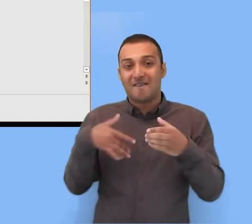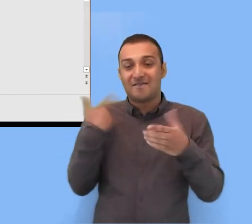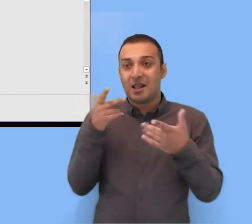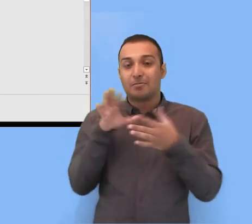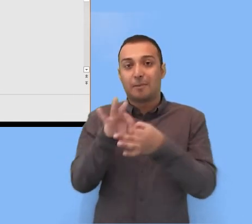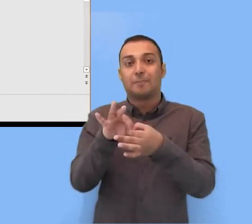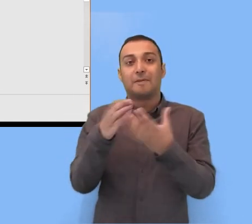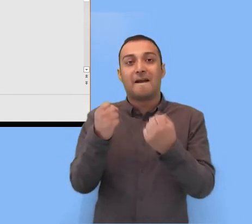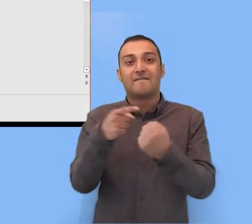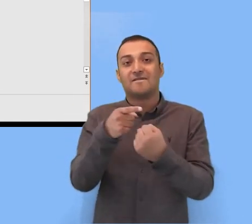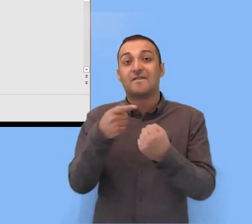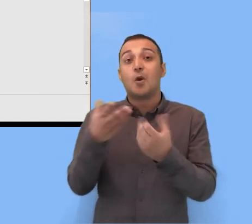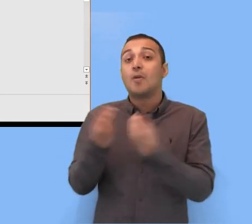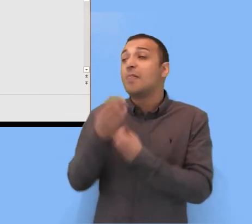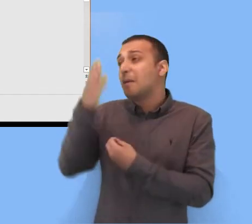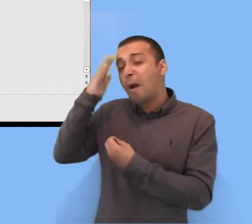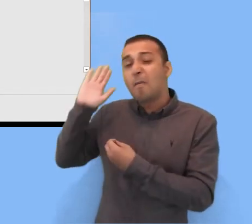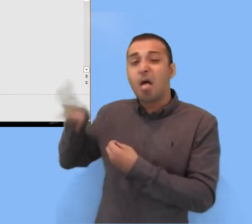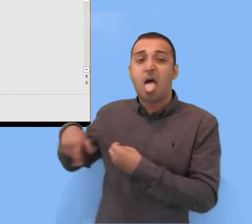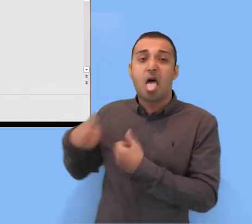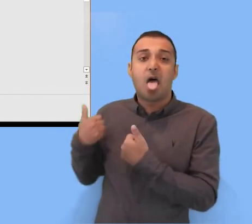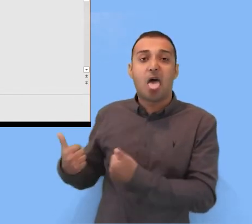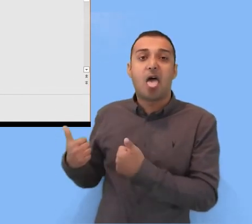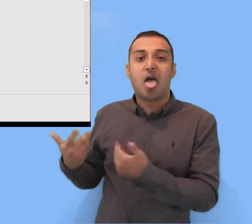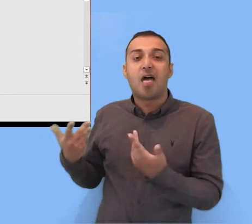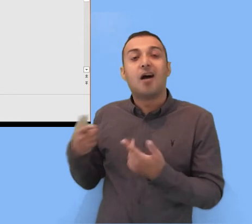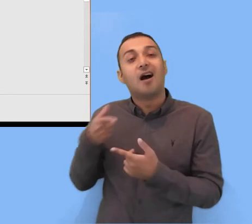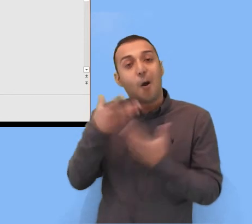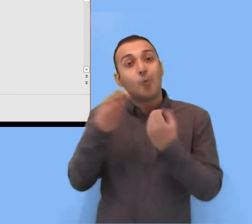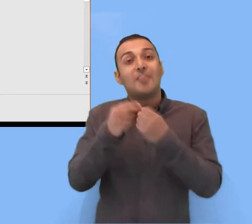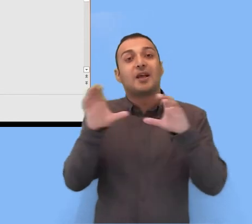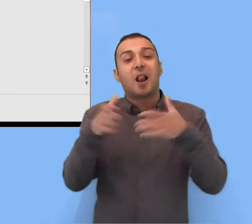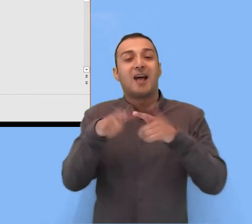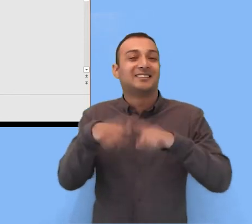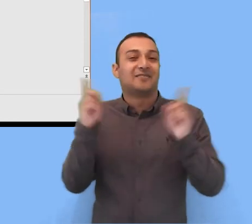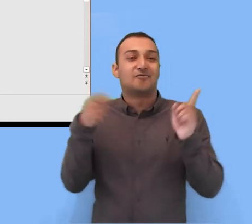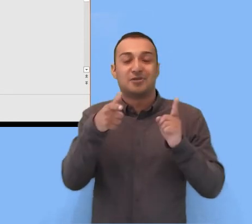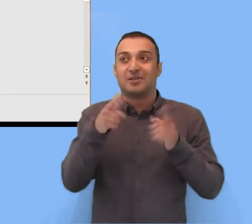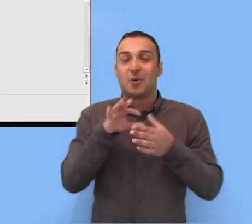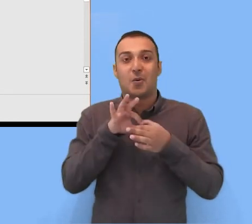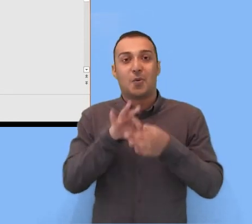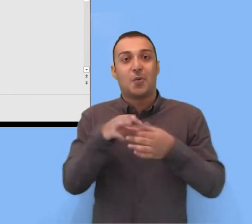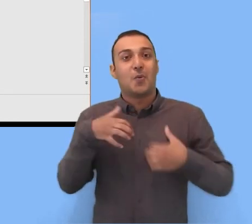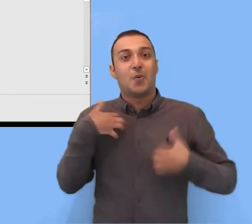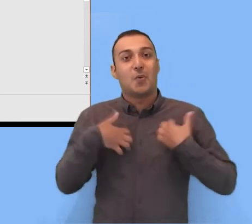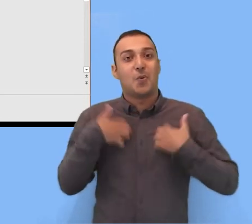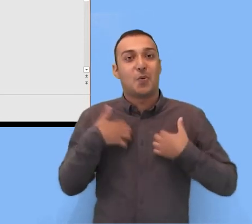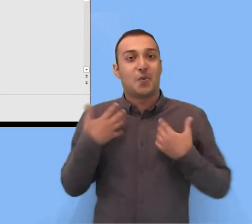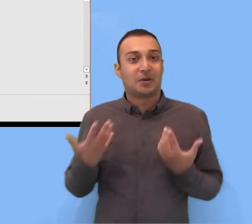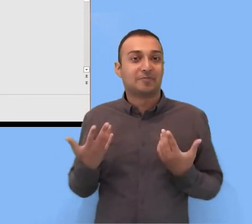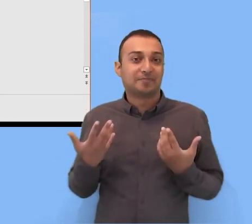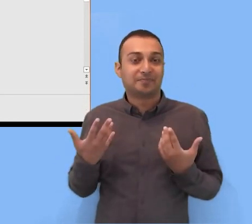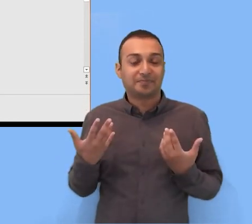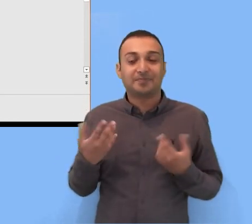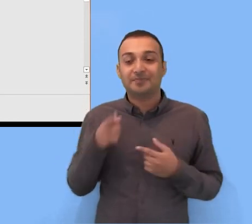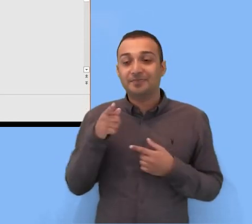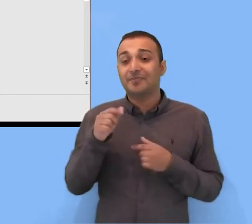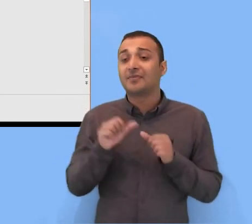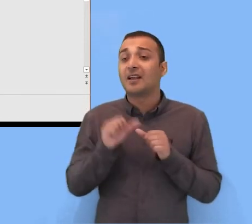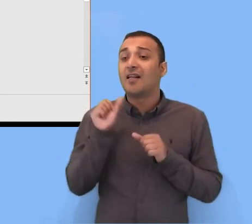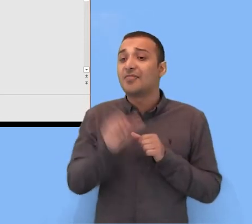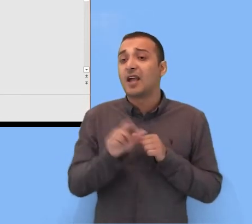and asking questions about the book for the rest of the day. Now we come to a bit more about her own sort of barriers